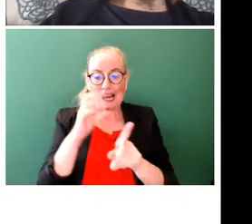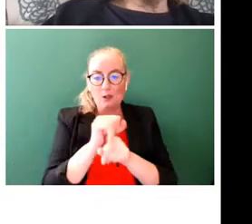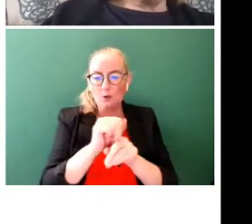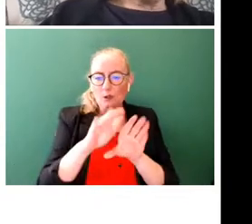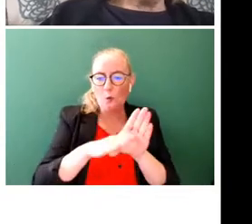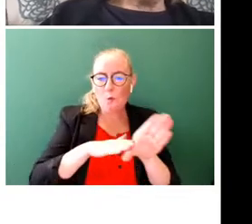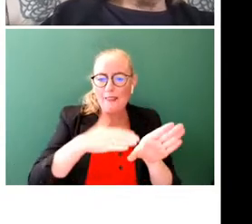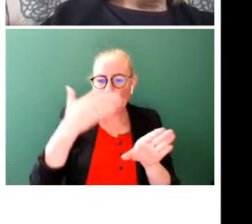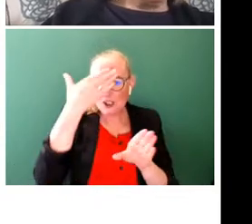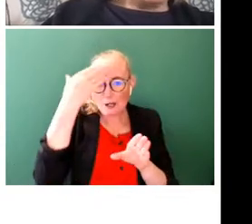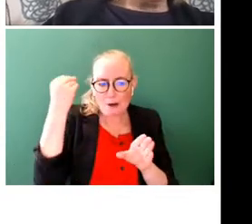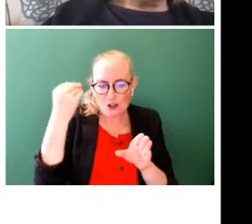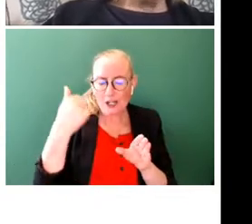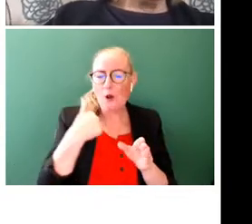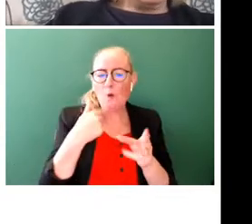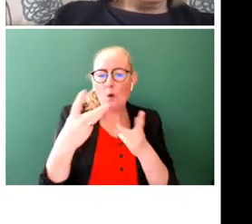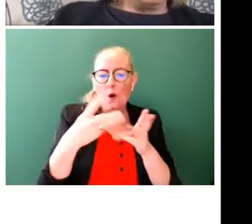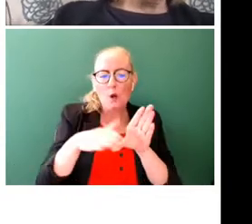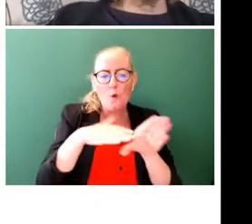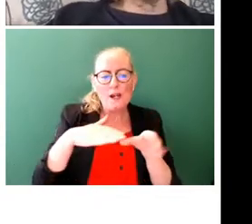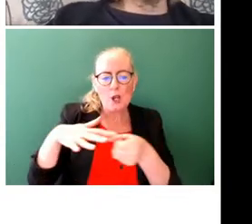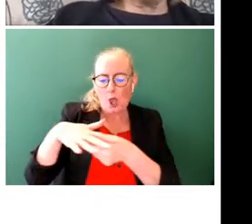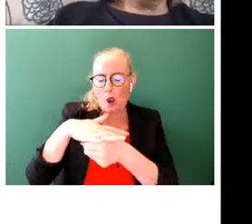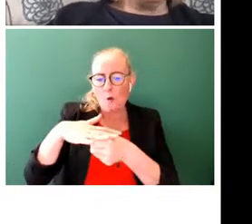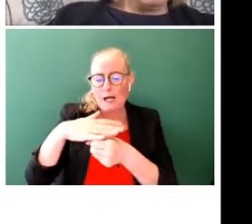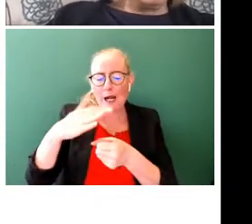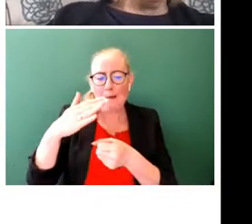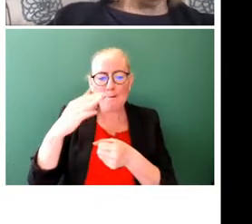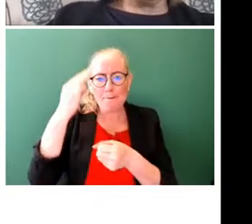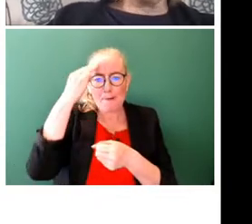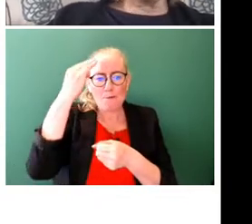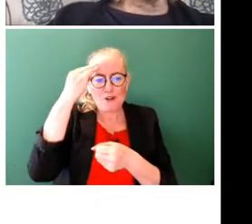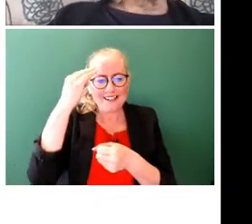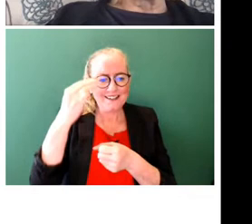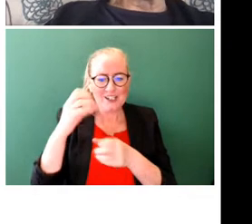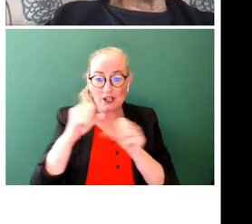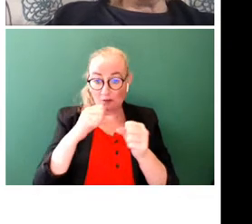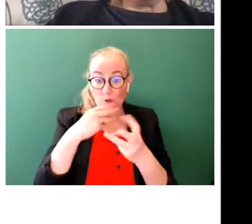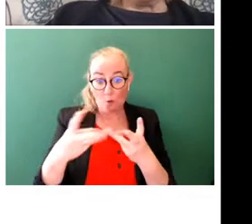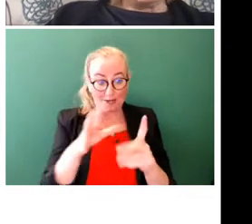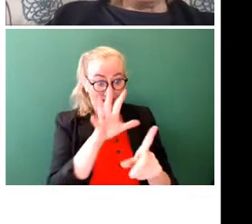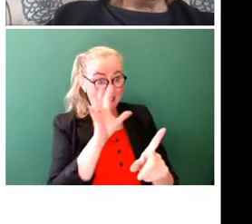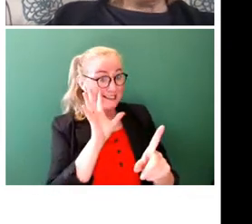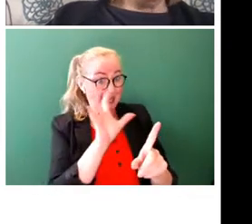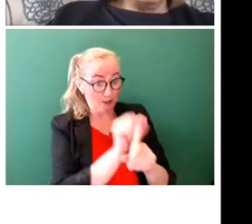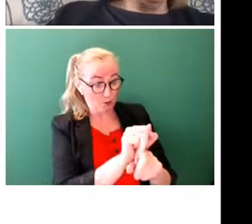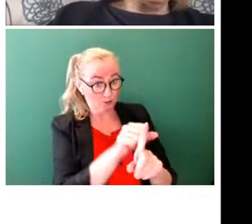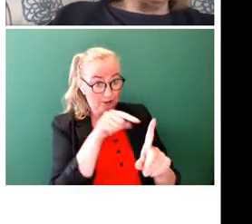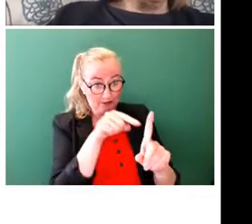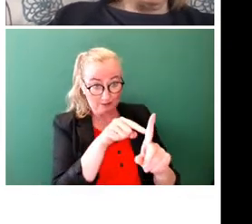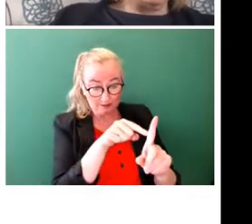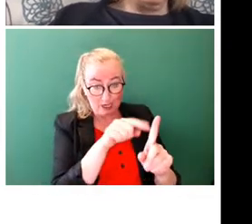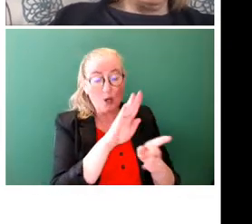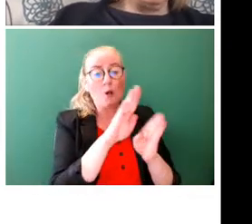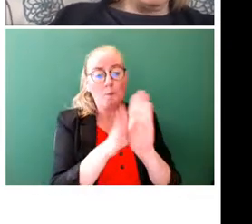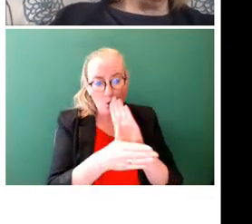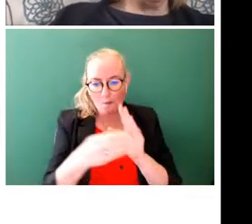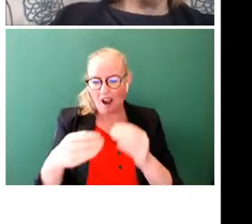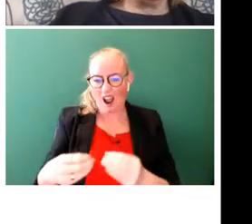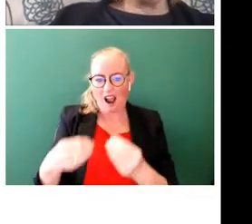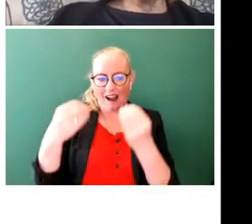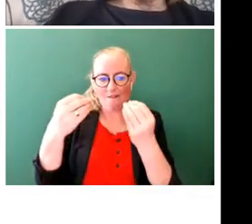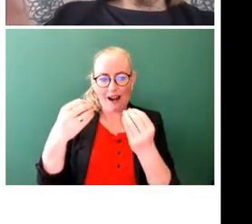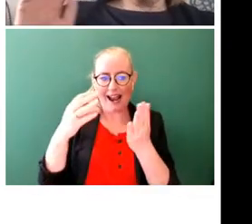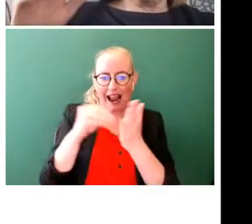we're currently working with local memory services. So when people receive a diagnosis, they can be offered the opportunity to